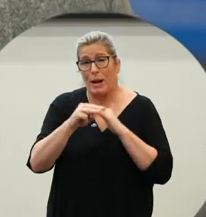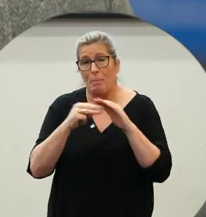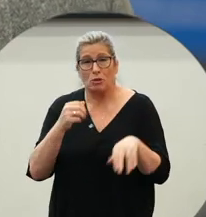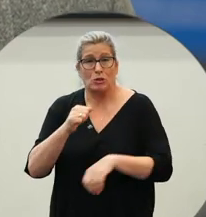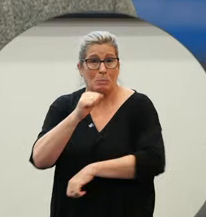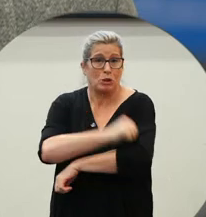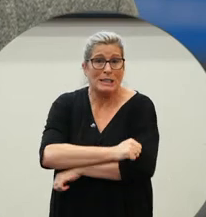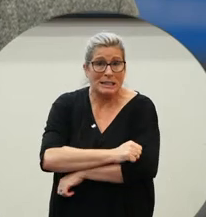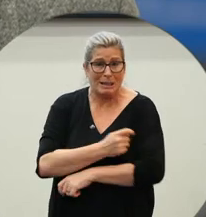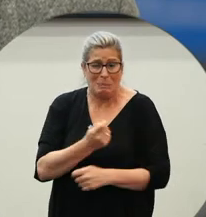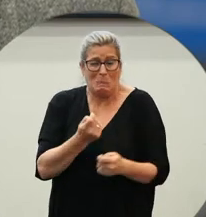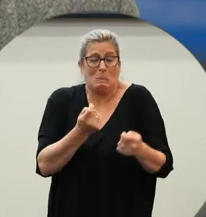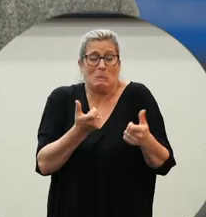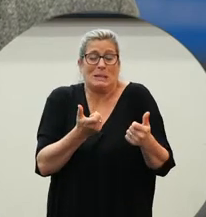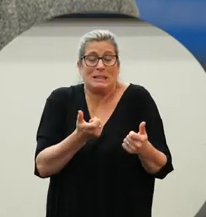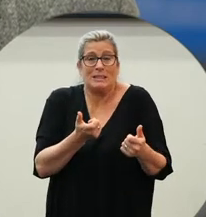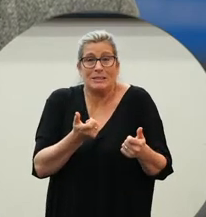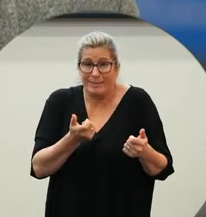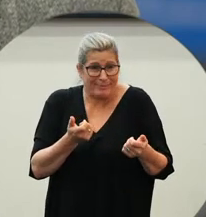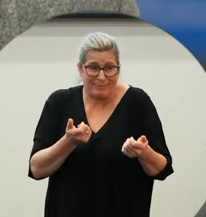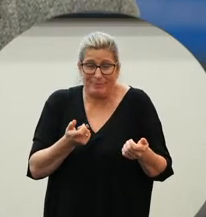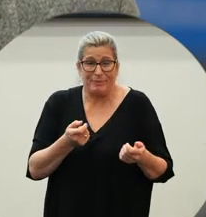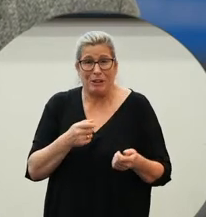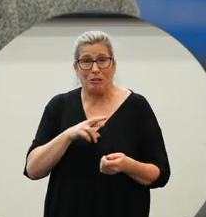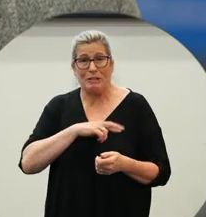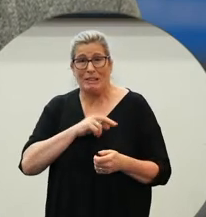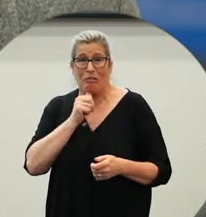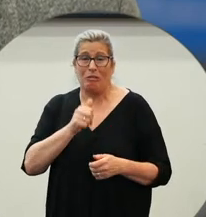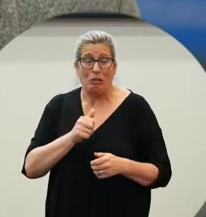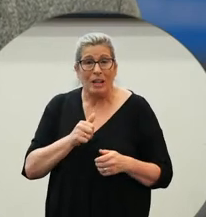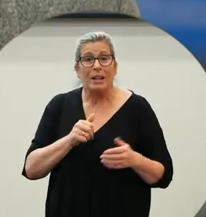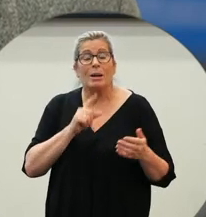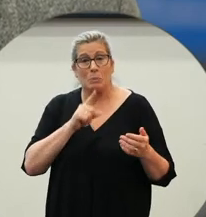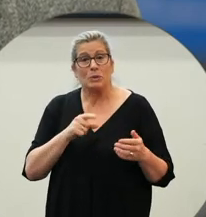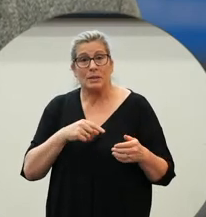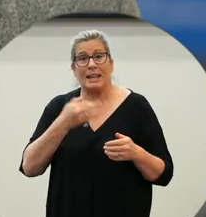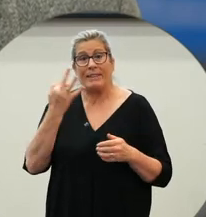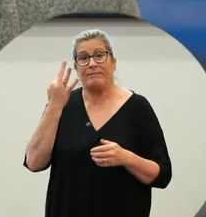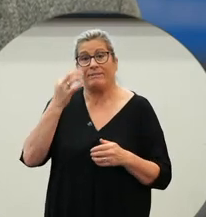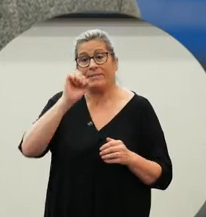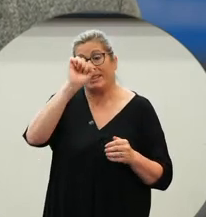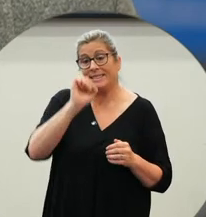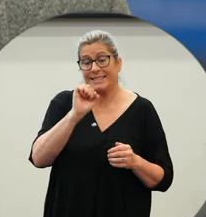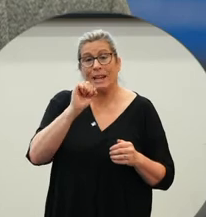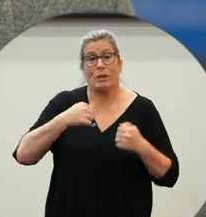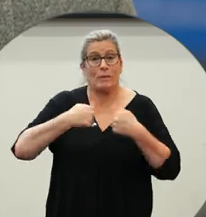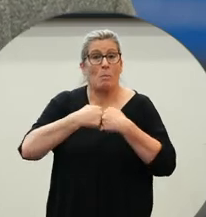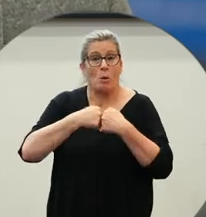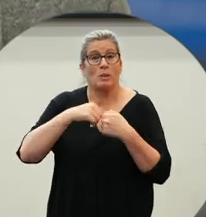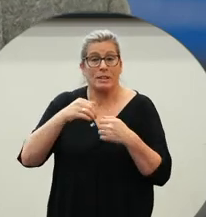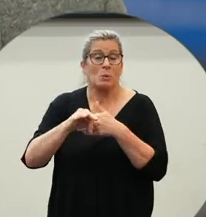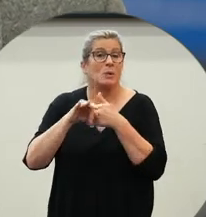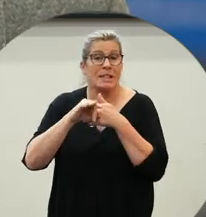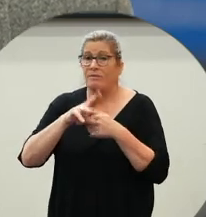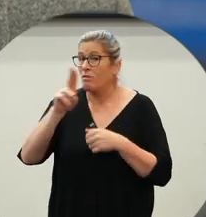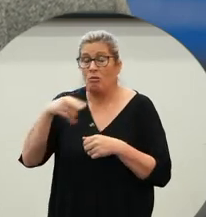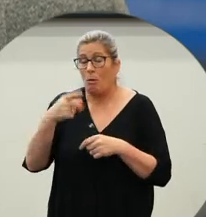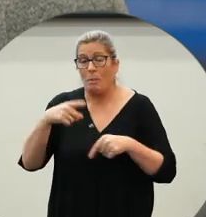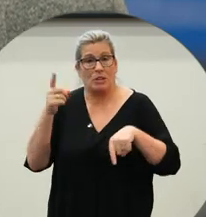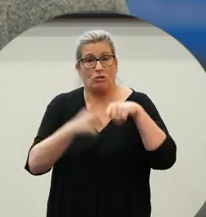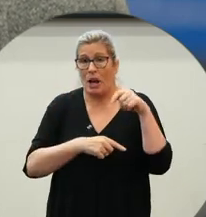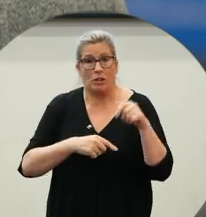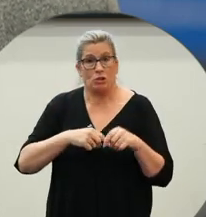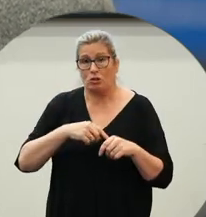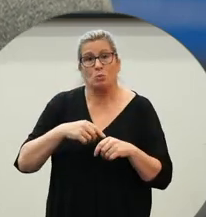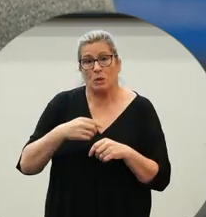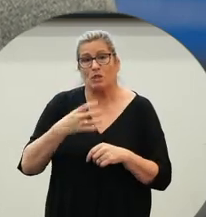absolutely minuscule. So as long as they stayed south of the border, they were pretty safe. Like, they could never be charged with crimes